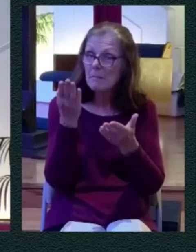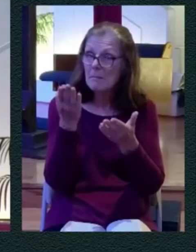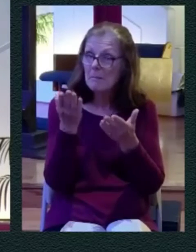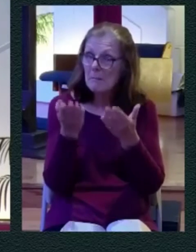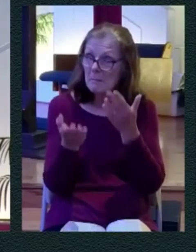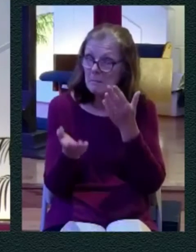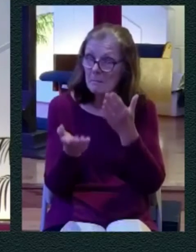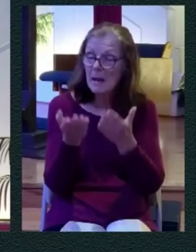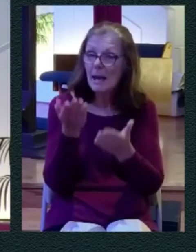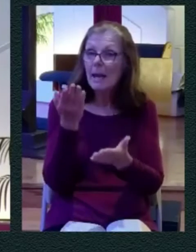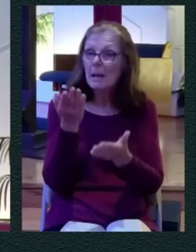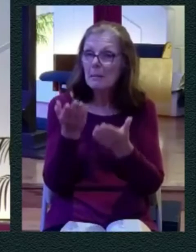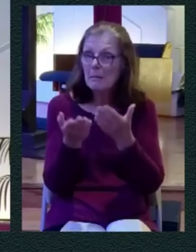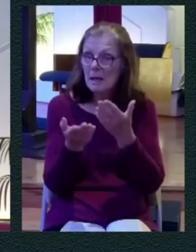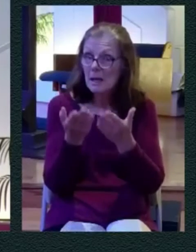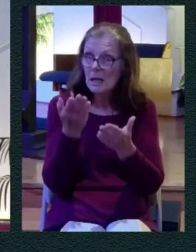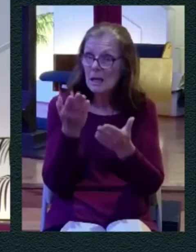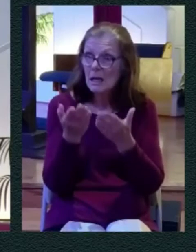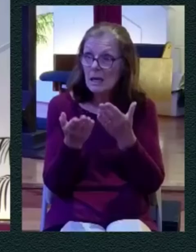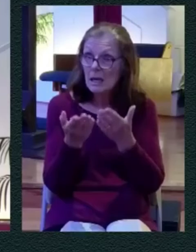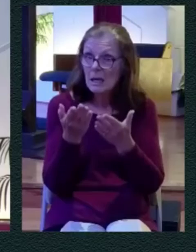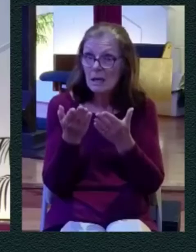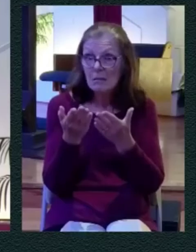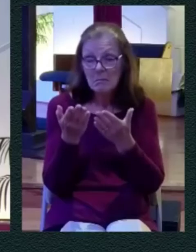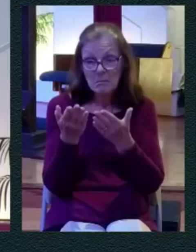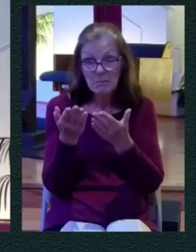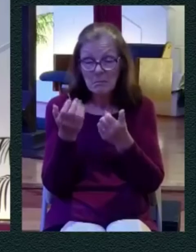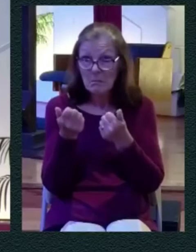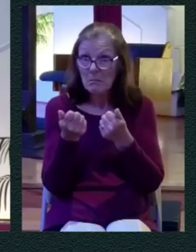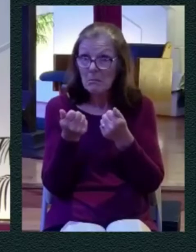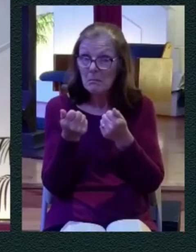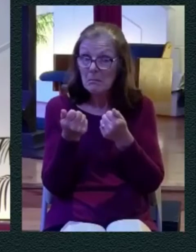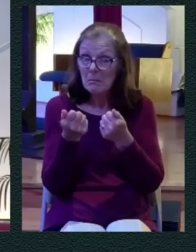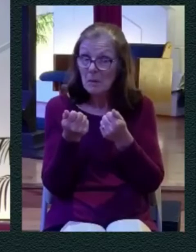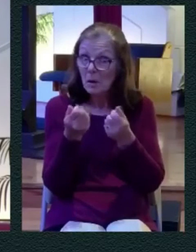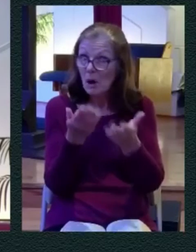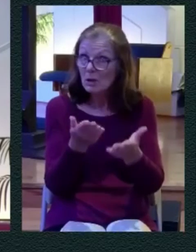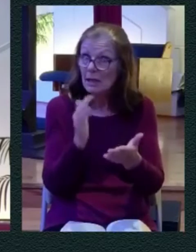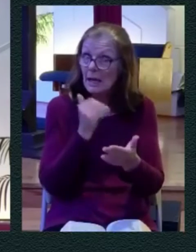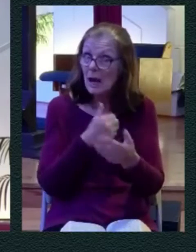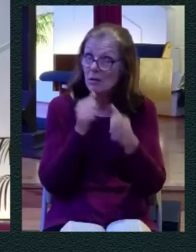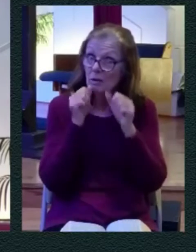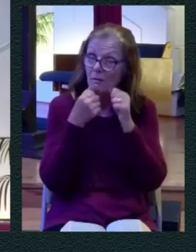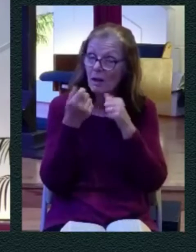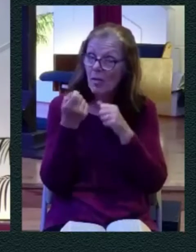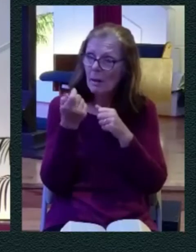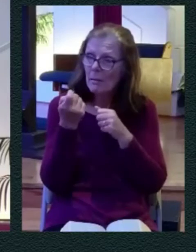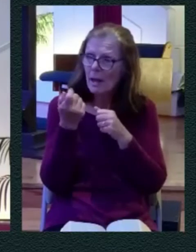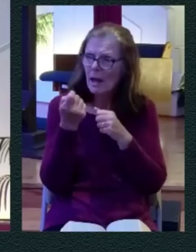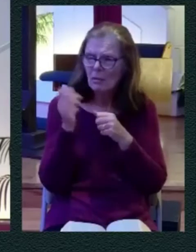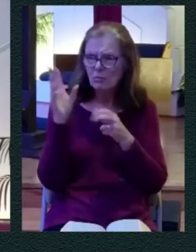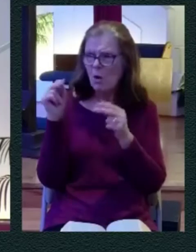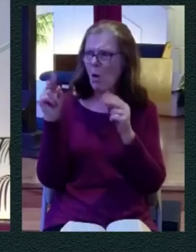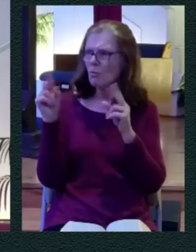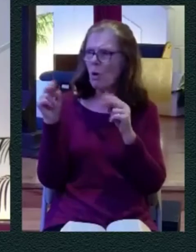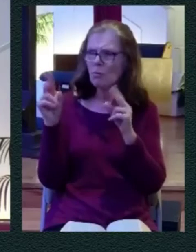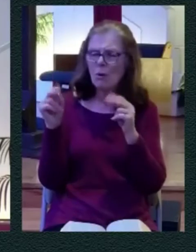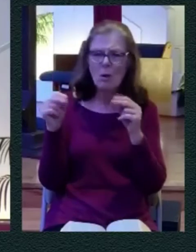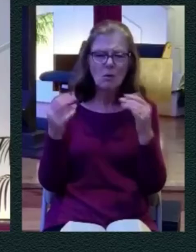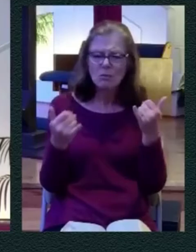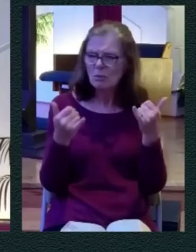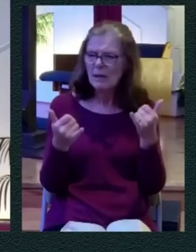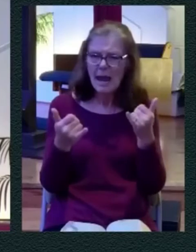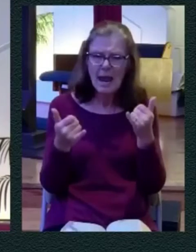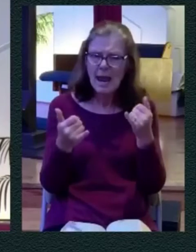be behind our suffering in some mysterious way. Oh no, not our culture today. We can't